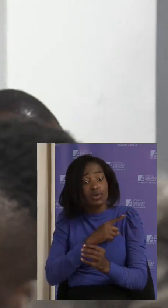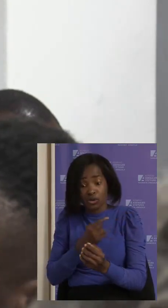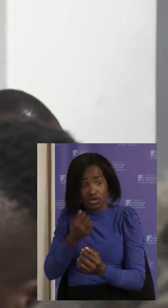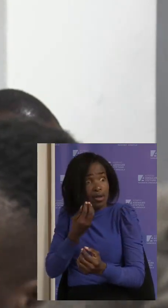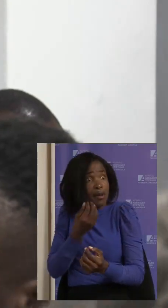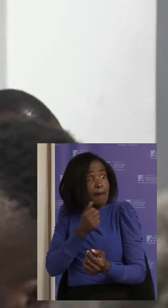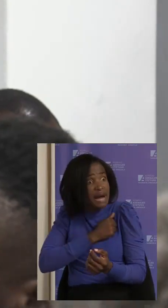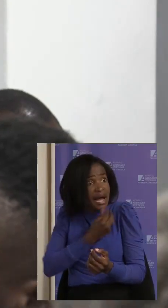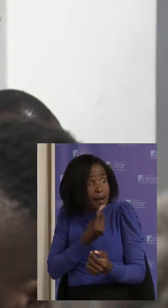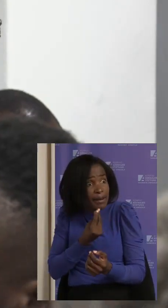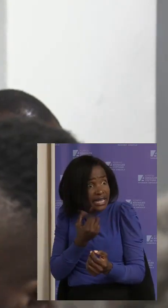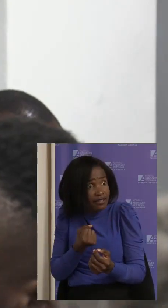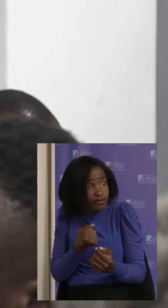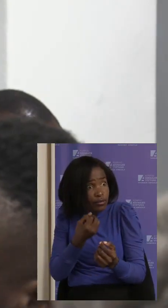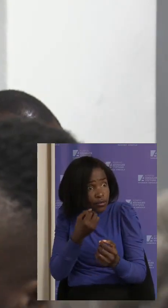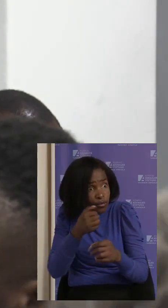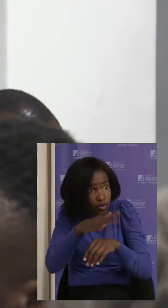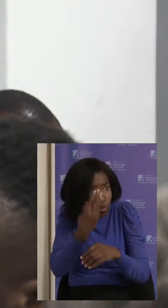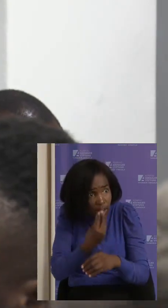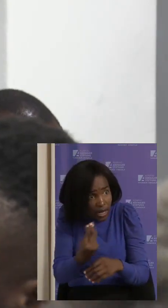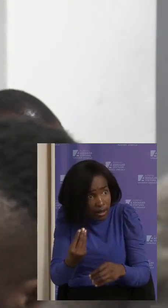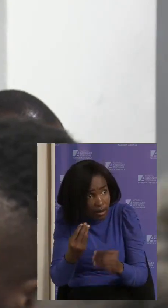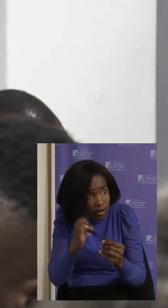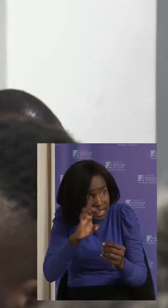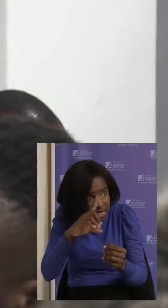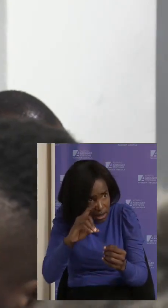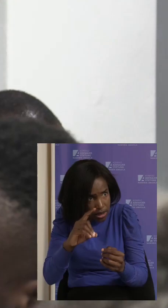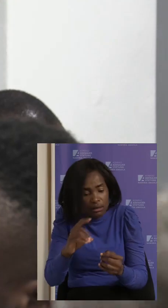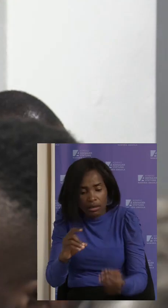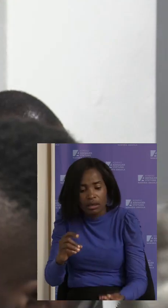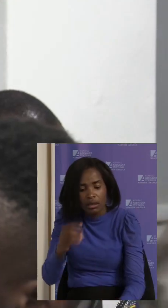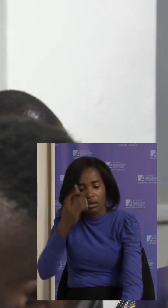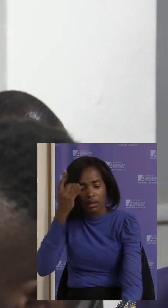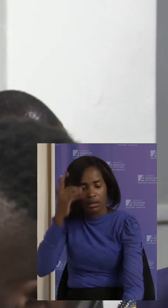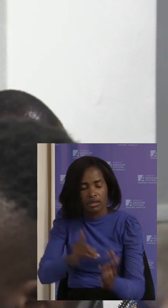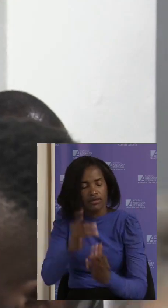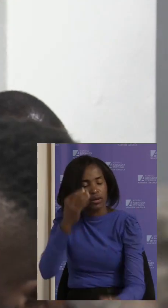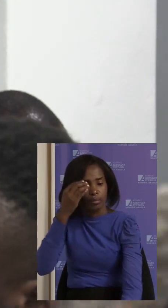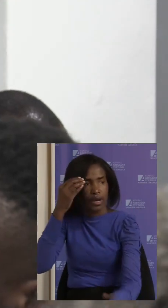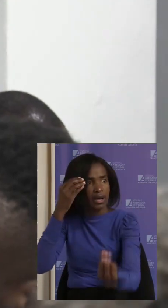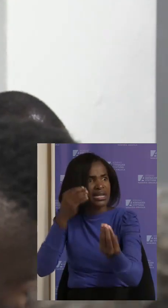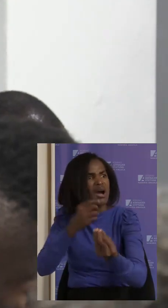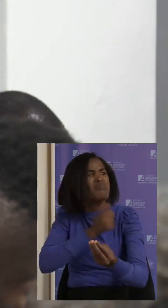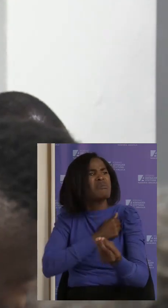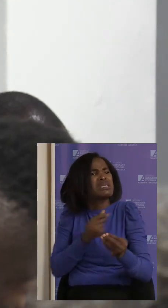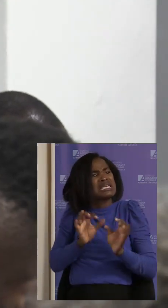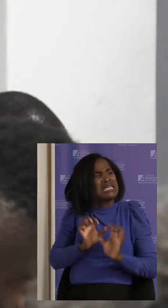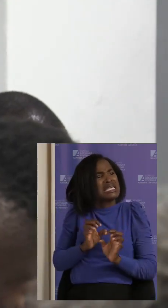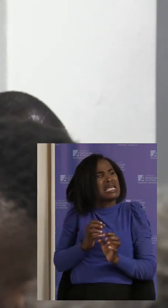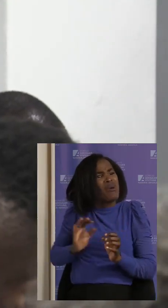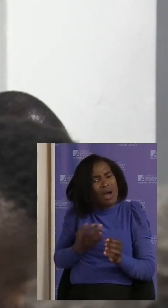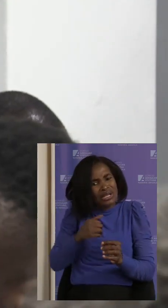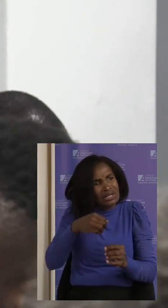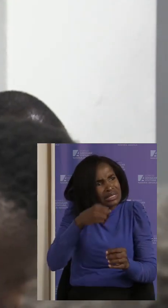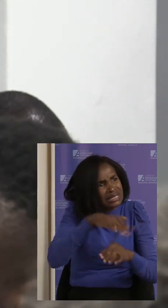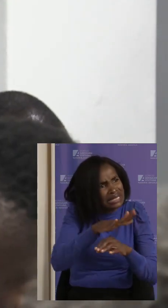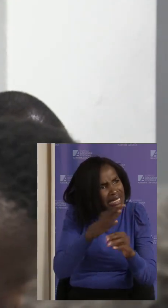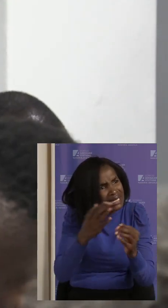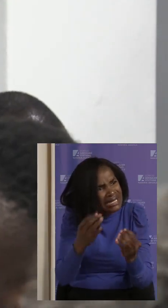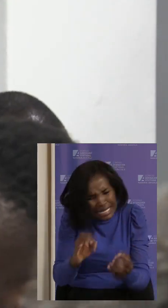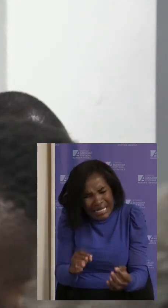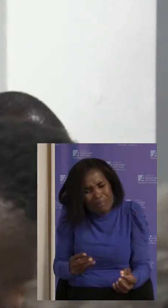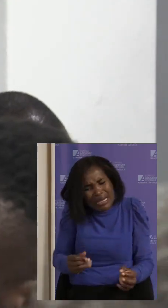So you know you live in an unequal country. You know the socioeconomics of this country. So now you are double troubling the kids. So if your parents don't afford you at the